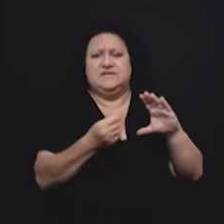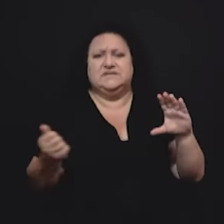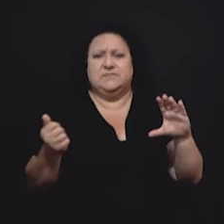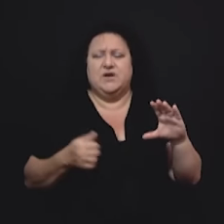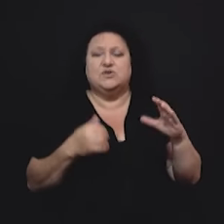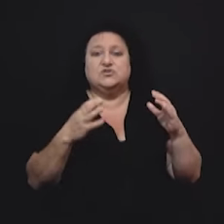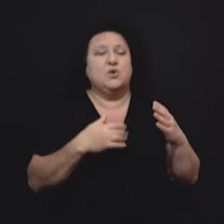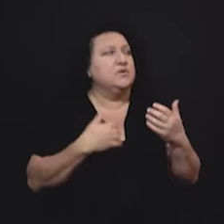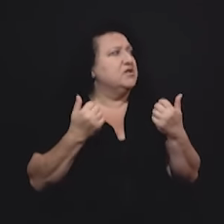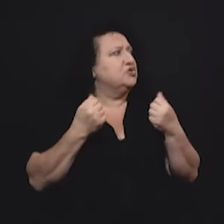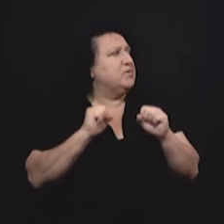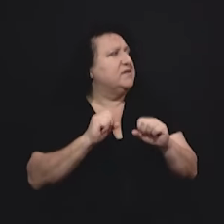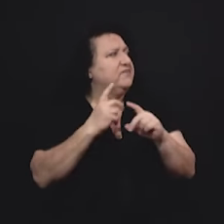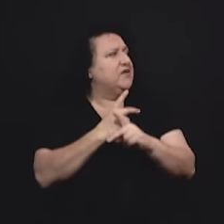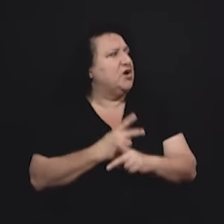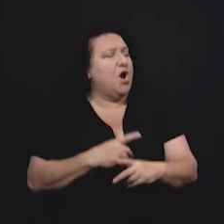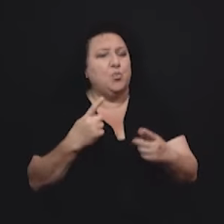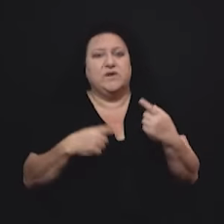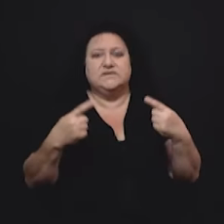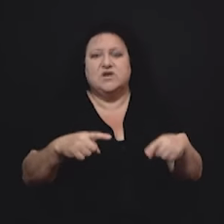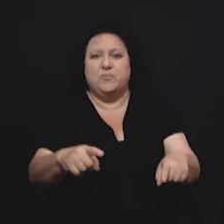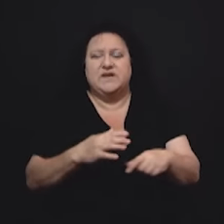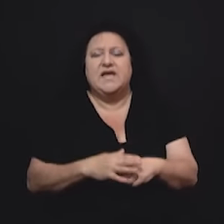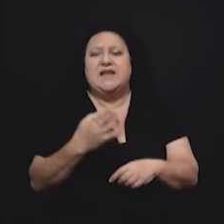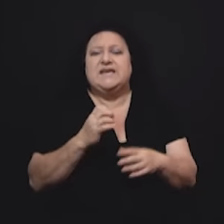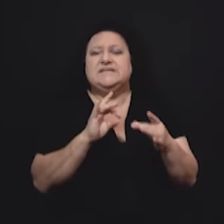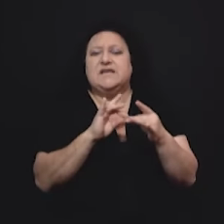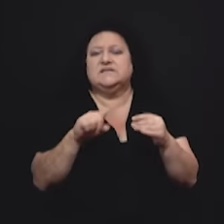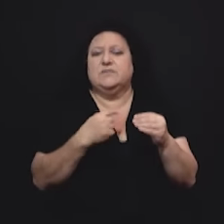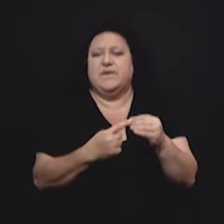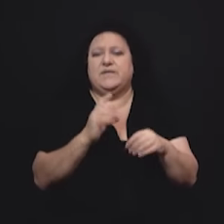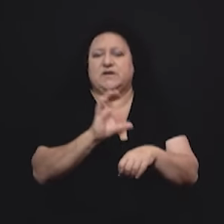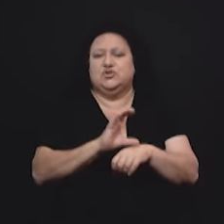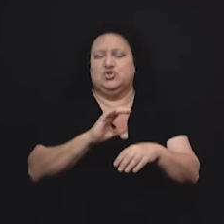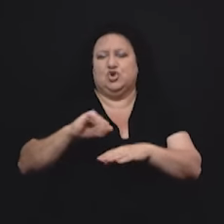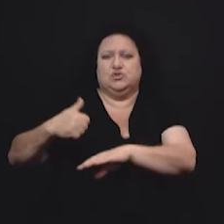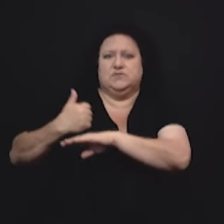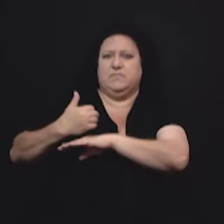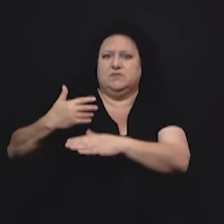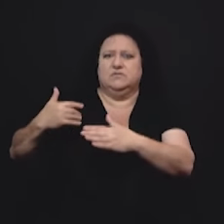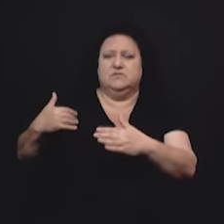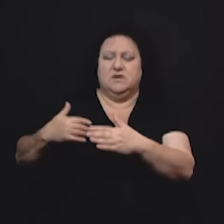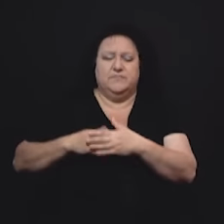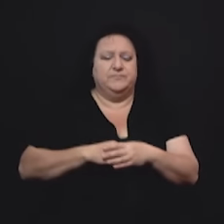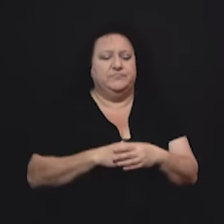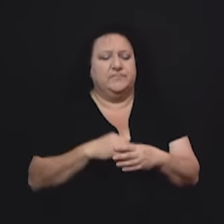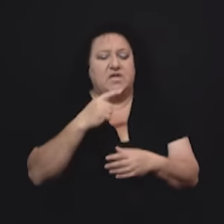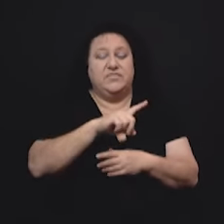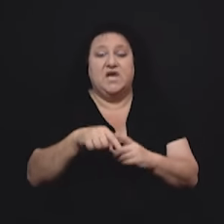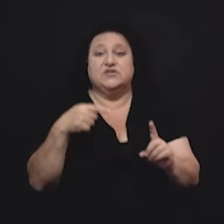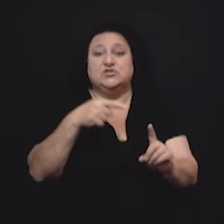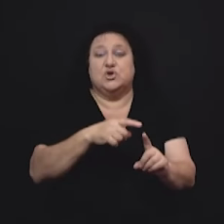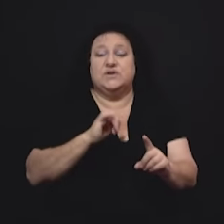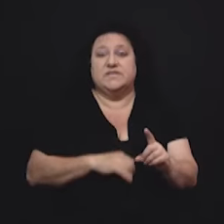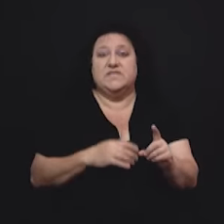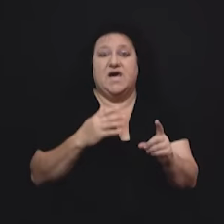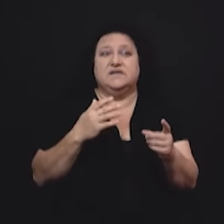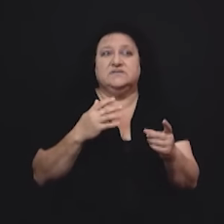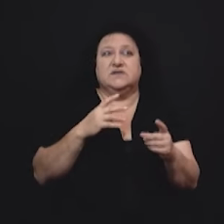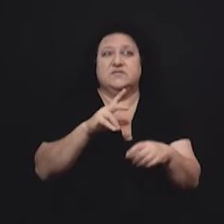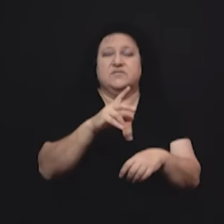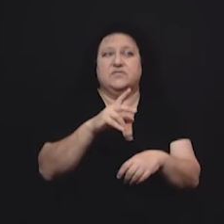they're trying to figure out what is going on. And he says about the early church. They asserted, however, that the sum and